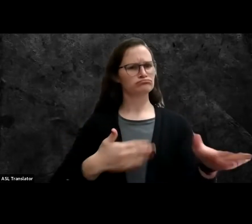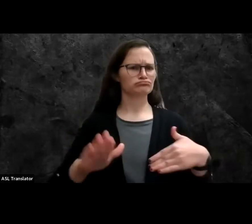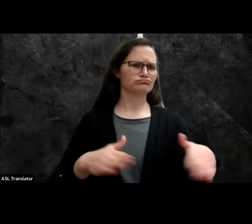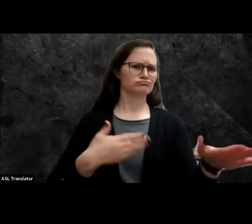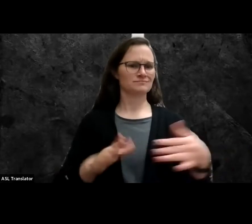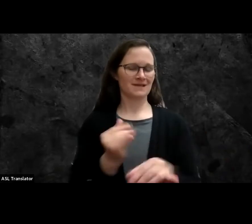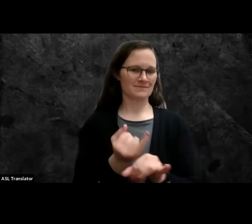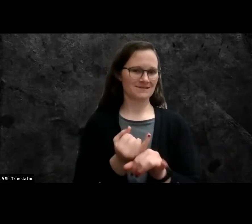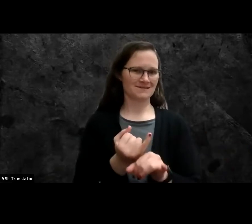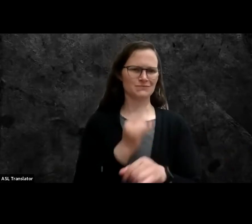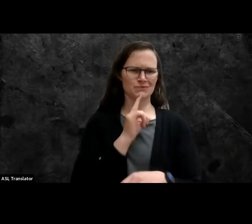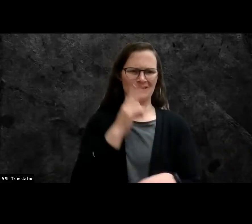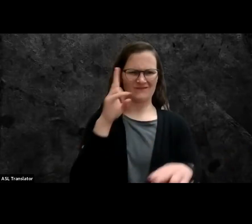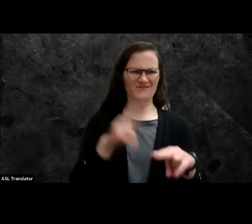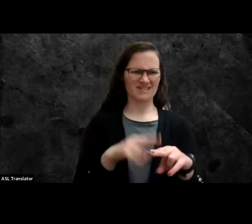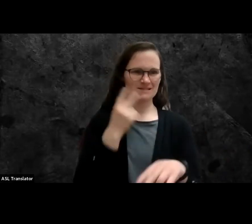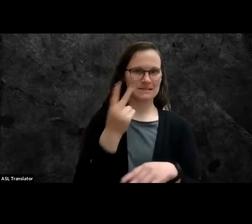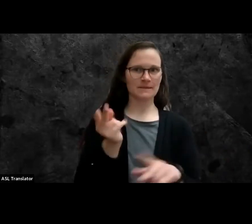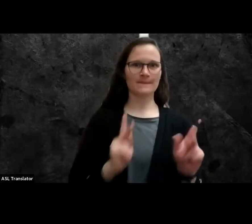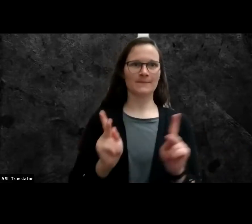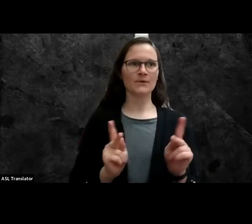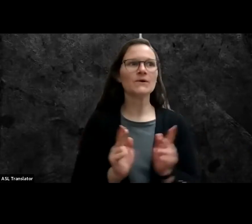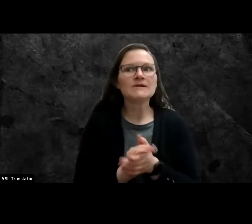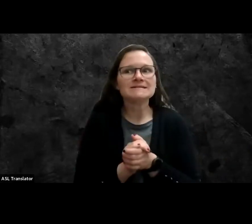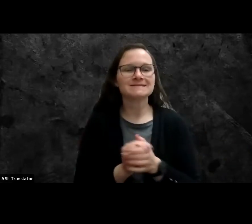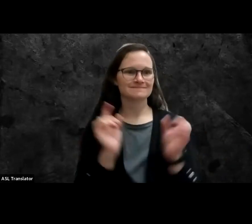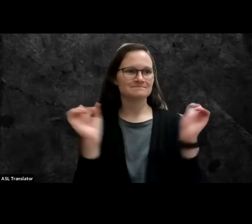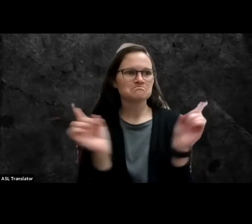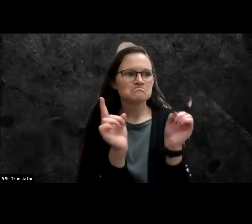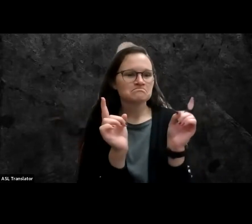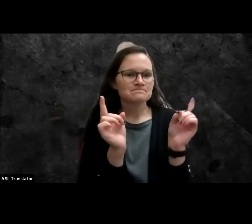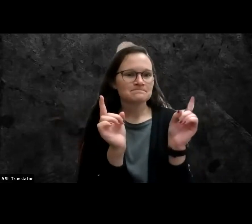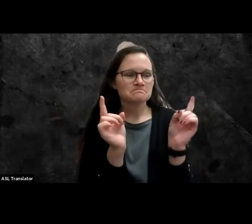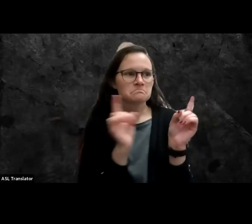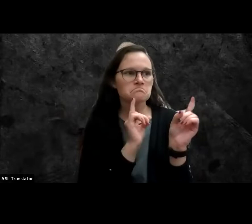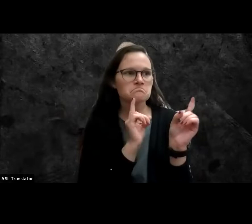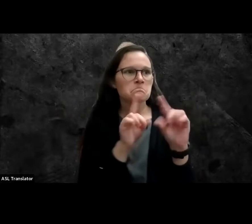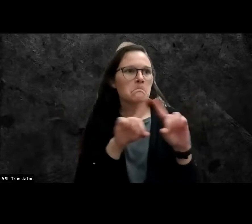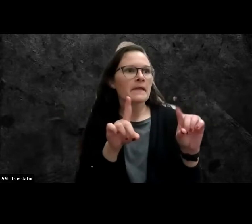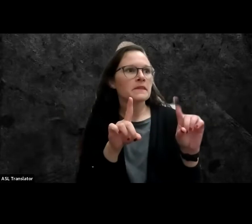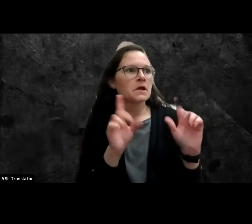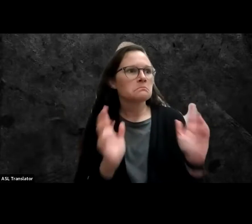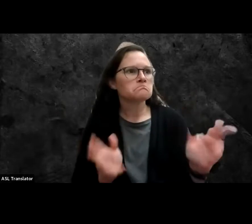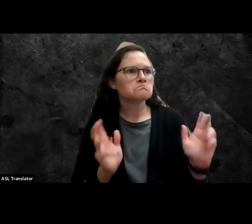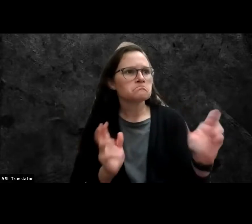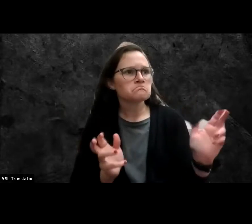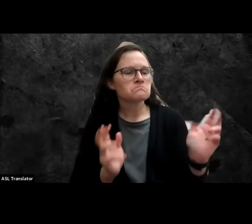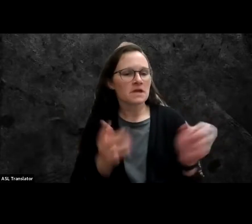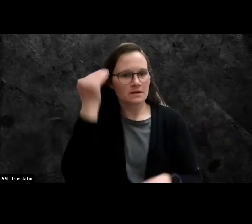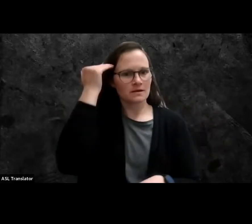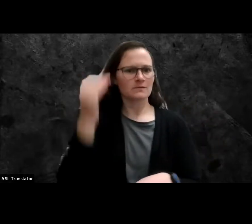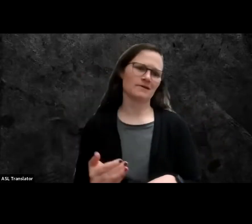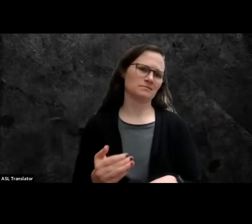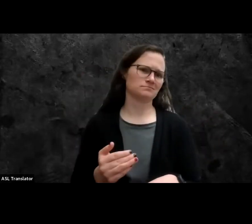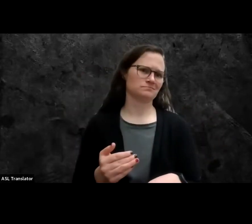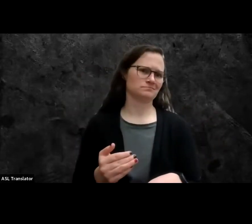really fun to see the buzz. People are talking to each other. They're staying socially distanced even outside. I think we've all kind of gotten used to it.